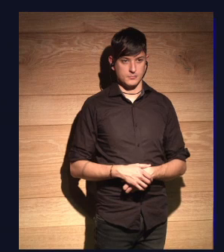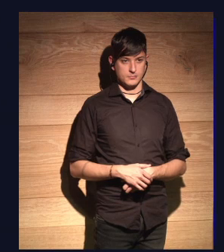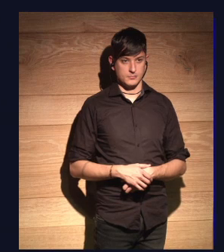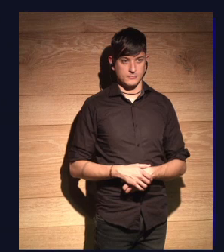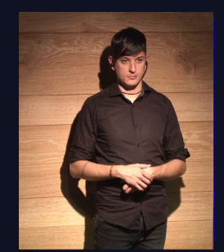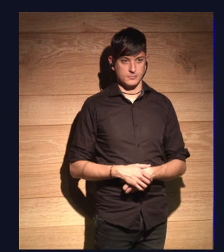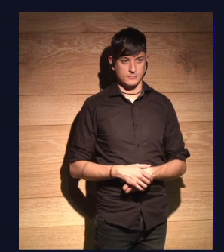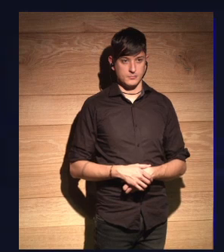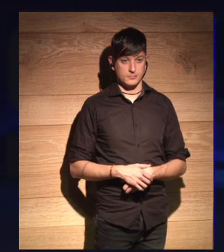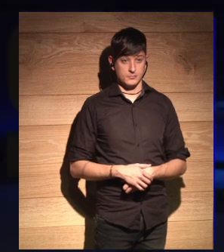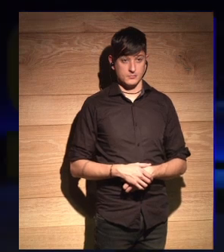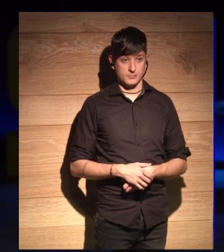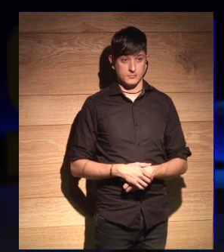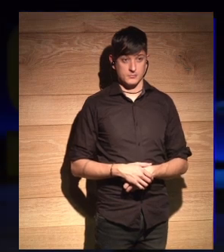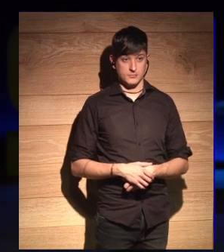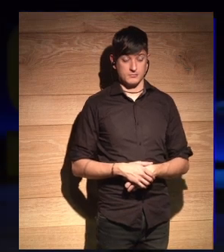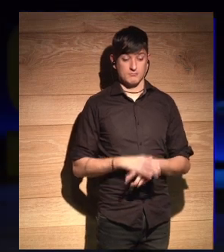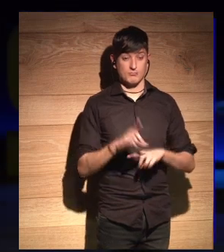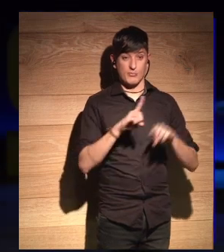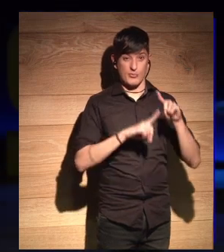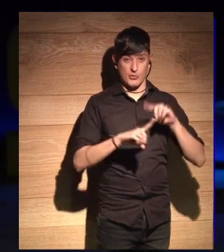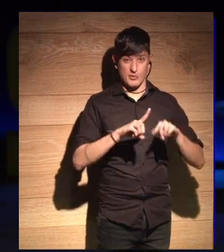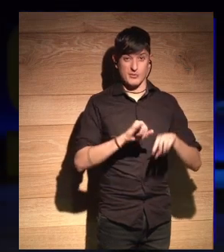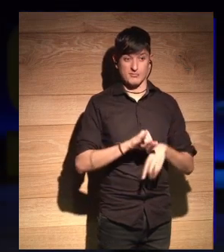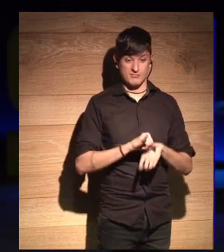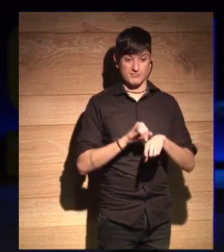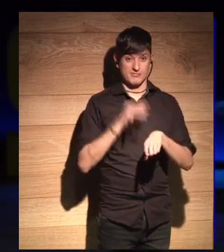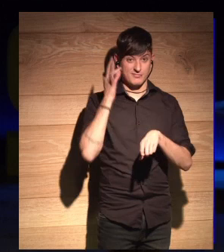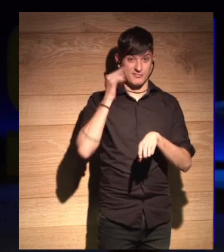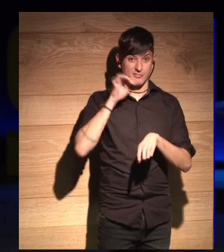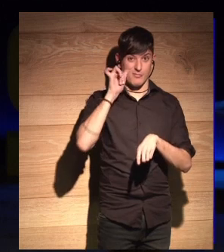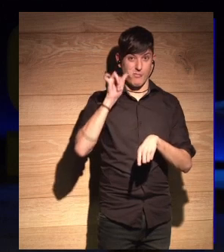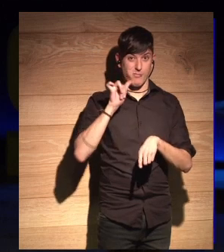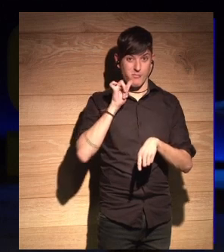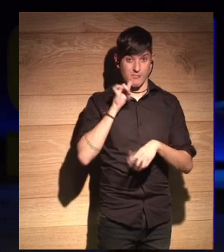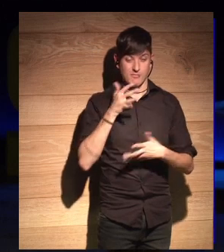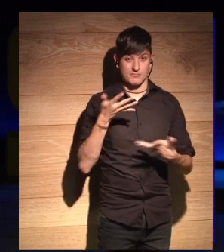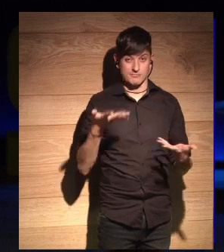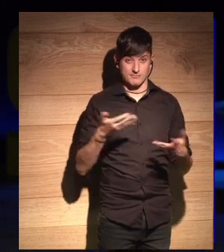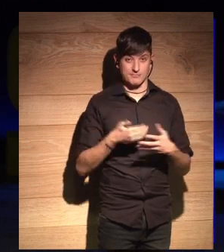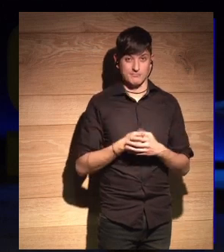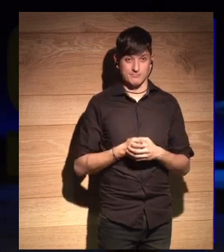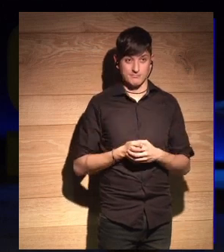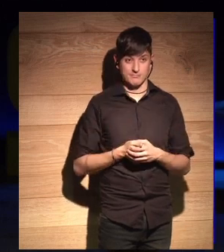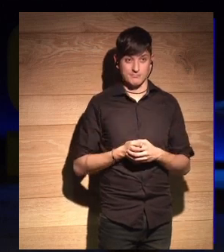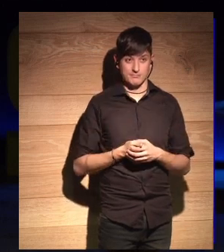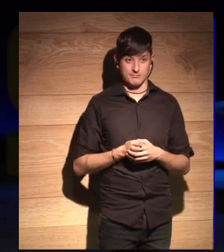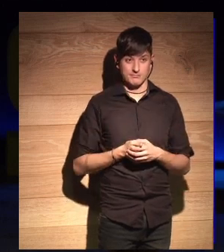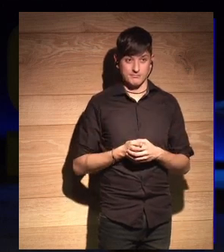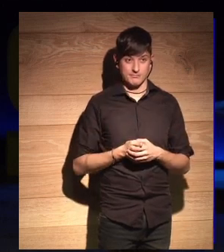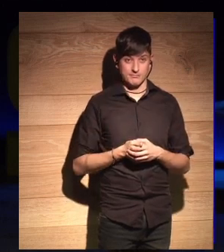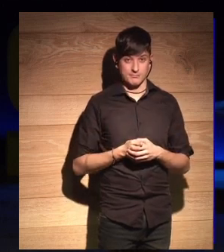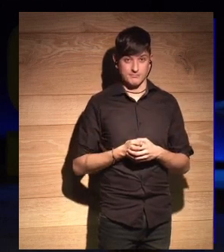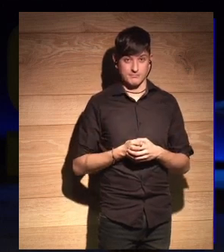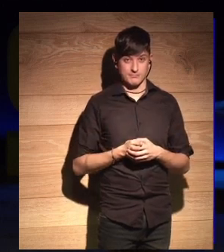We had a problem. She got pregnant. So that kind of threw a big wrench, a cute little